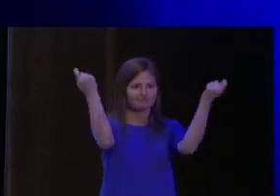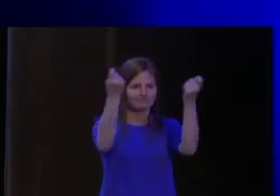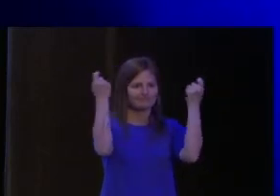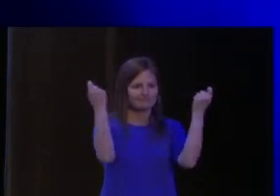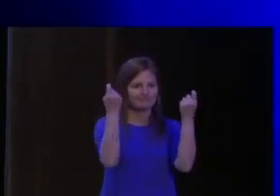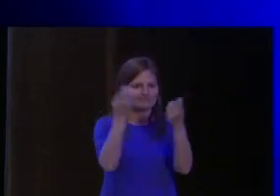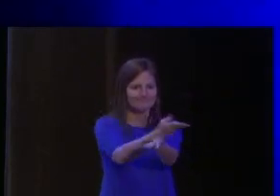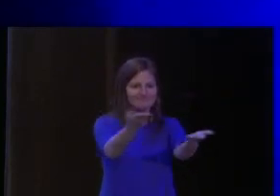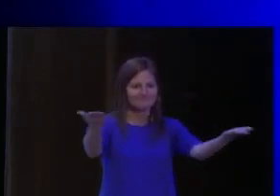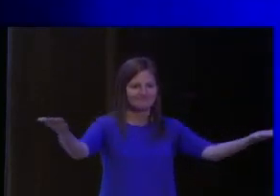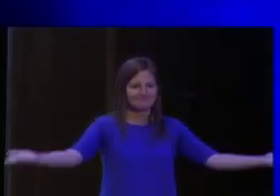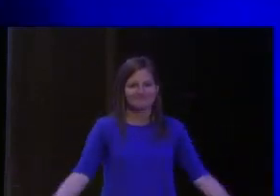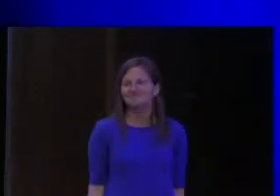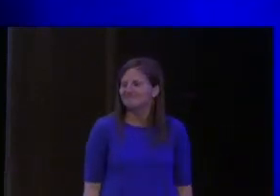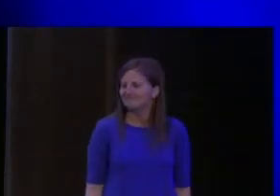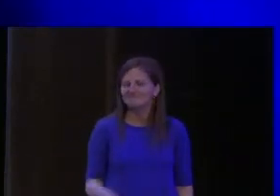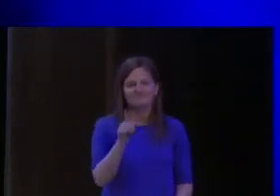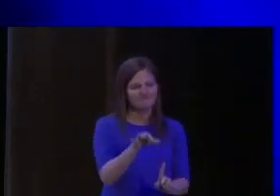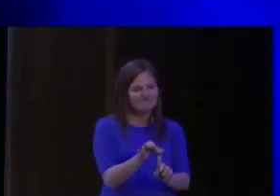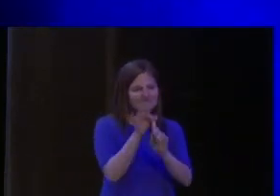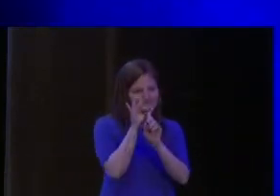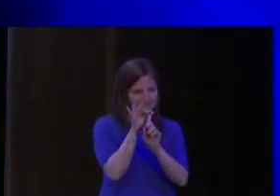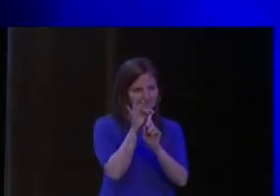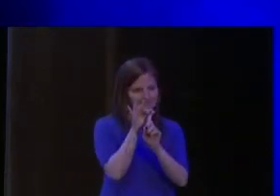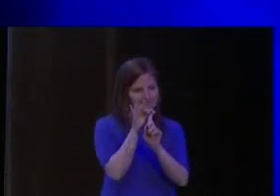you. A unique